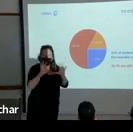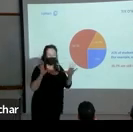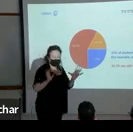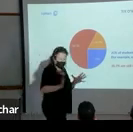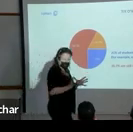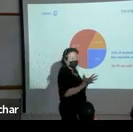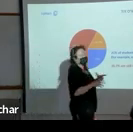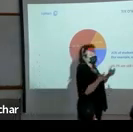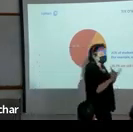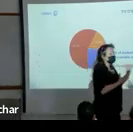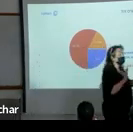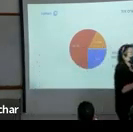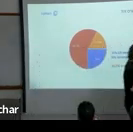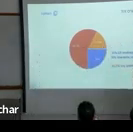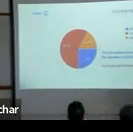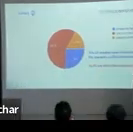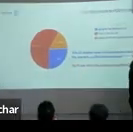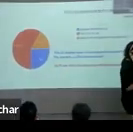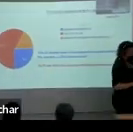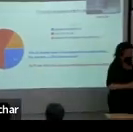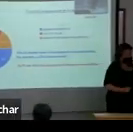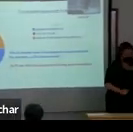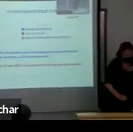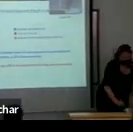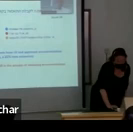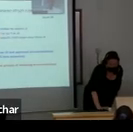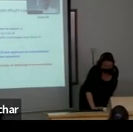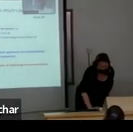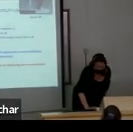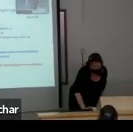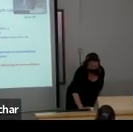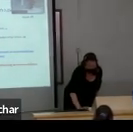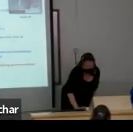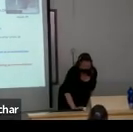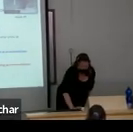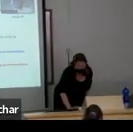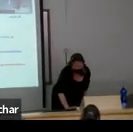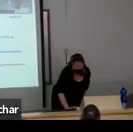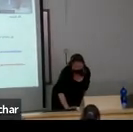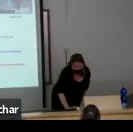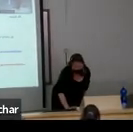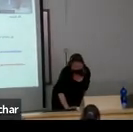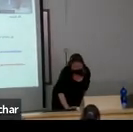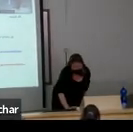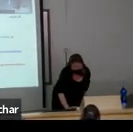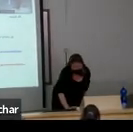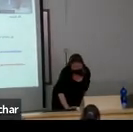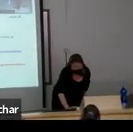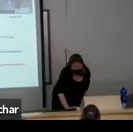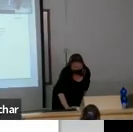taken care of so that we can accommodate all the different students. So as I